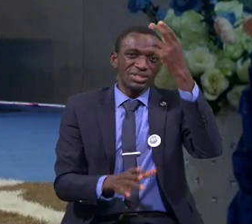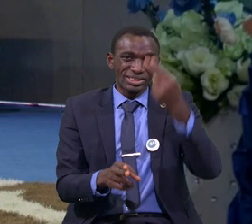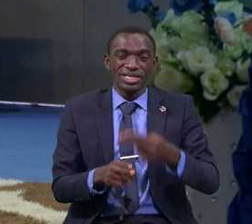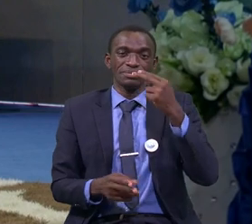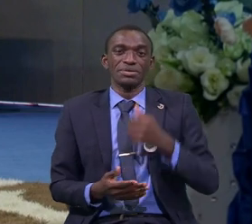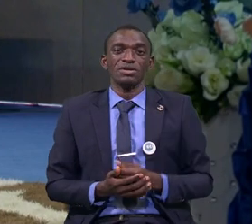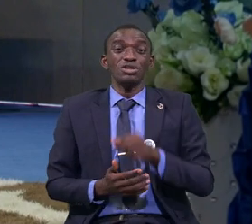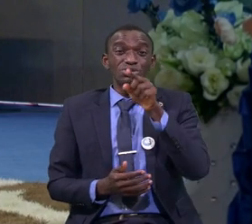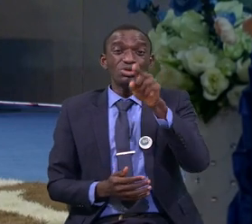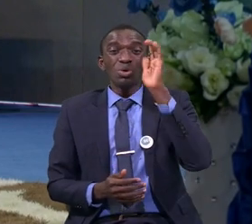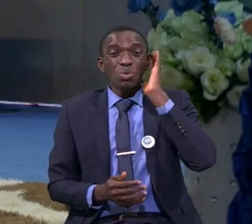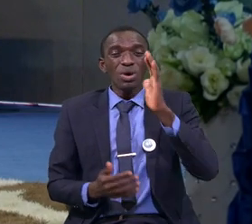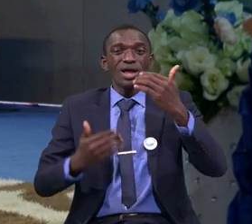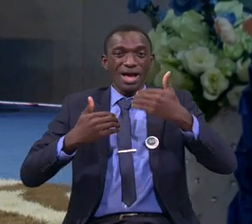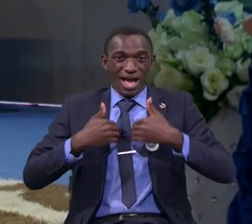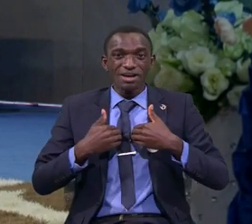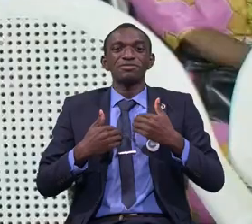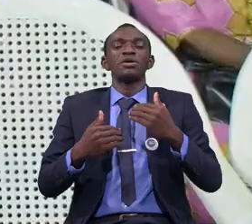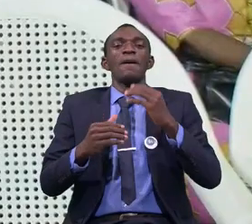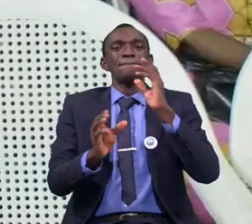You will be a partaker.